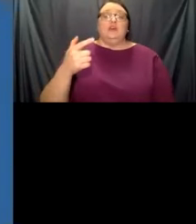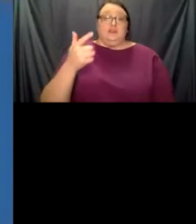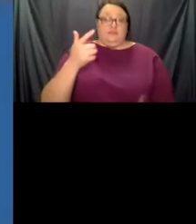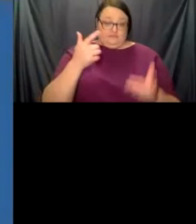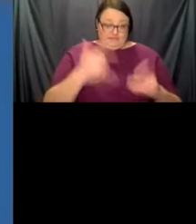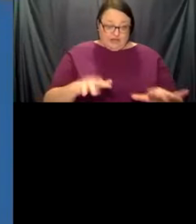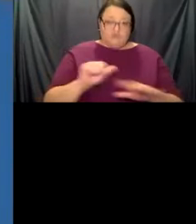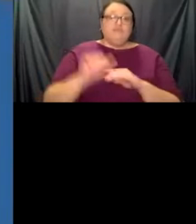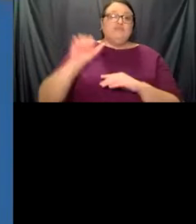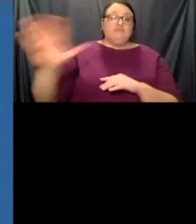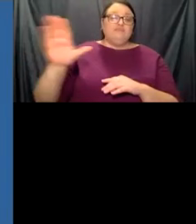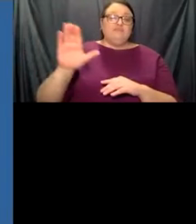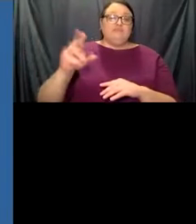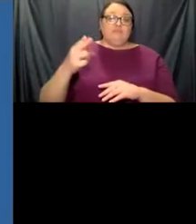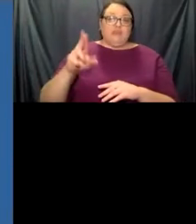hcb.comments@cityofomaha.org.